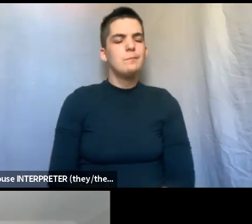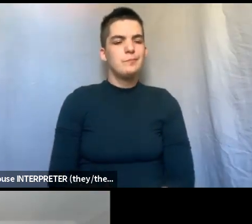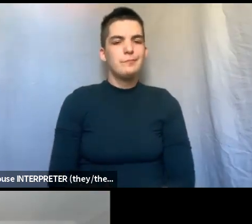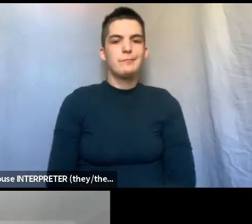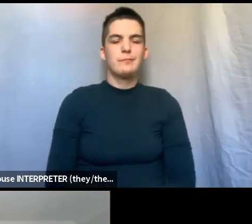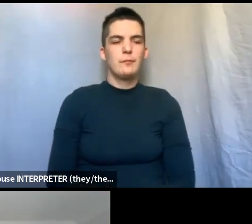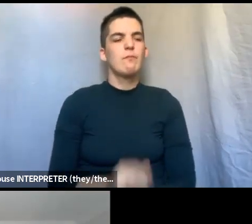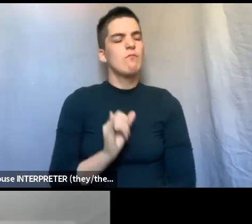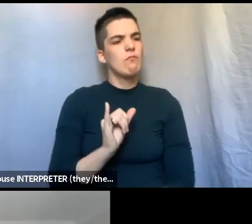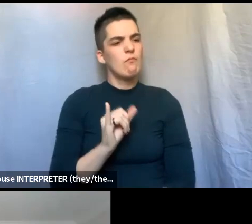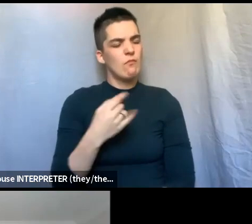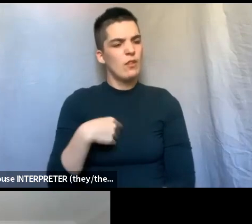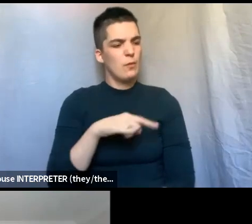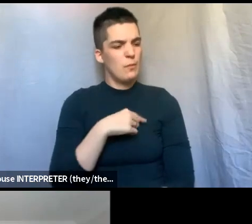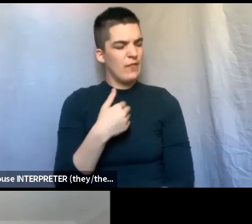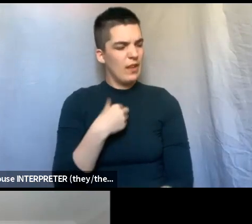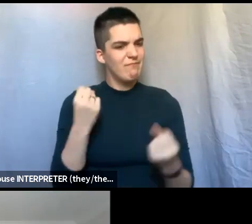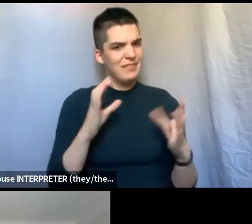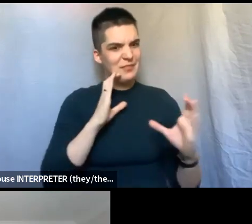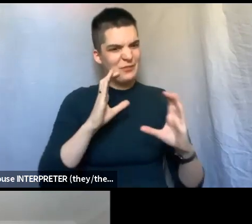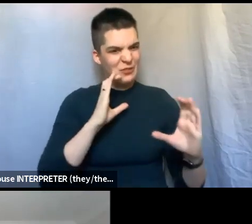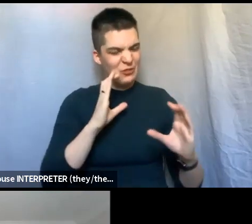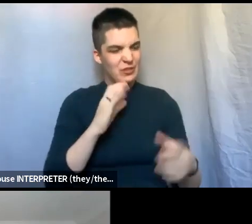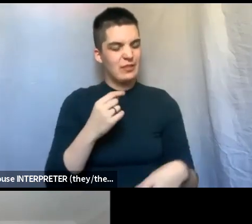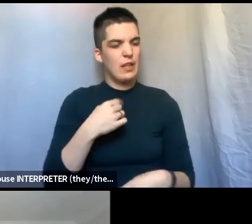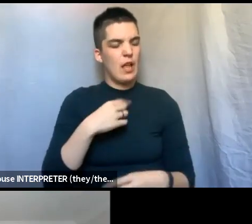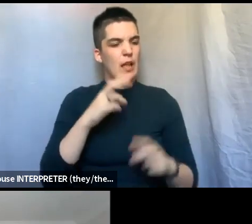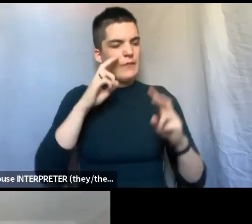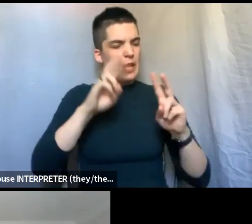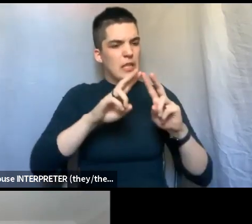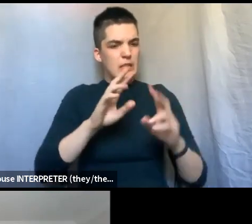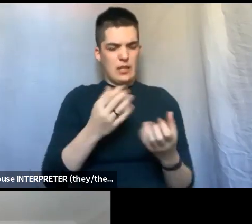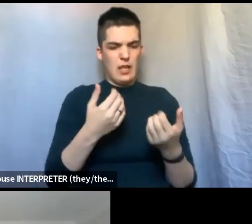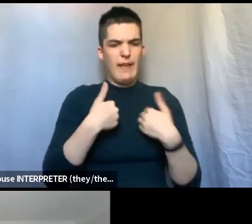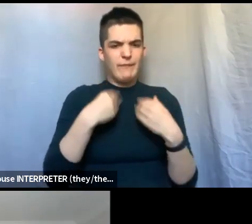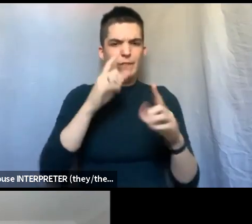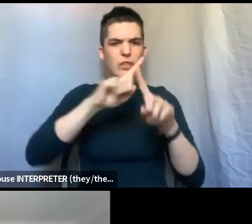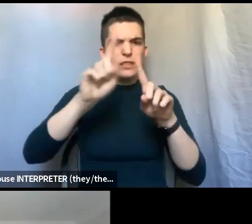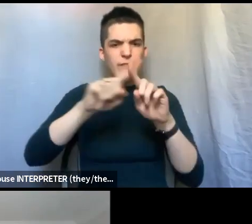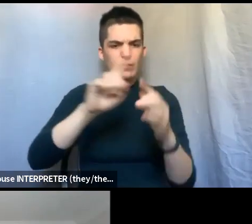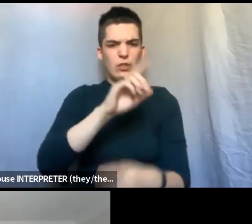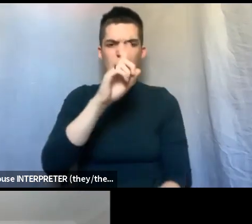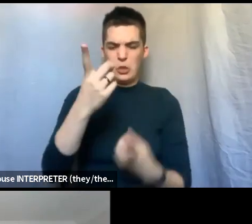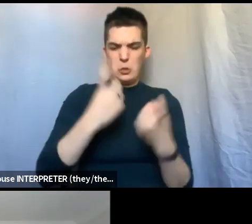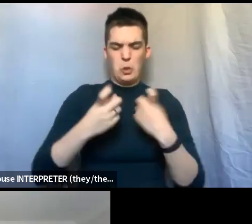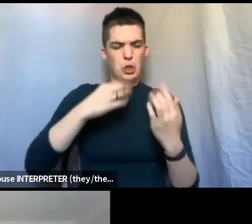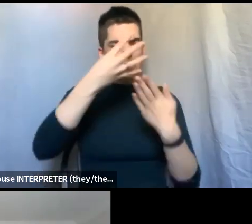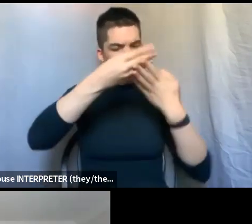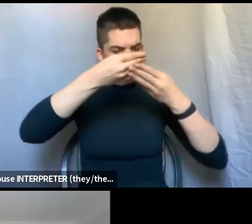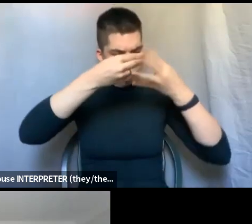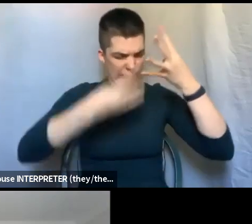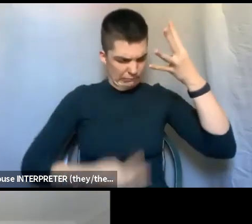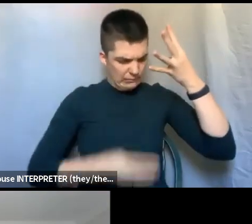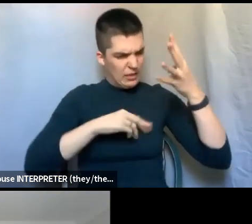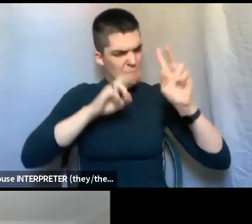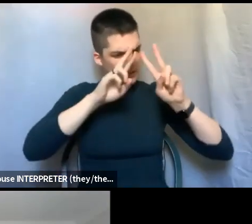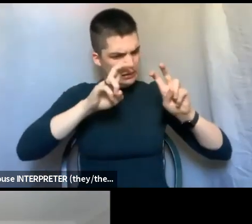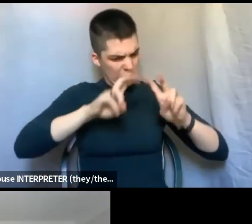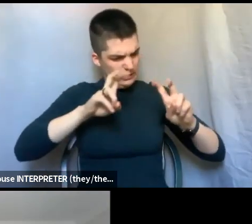Yeah, we've had so many conversations. I looked carefully at the questions that had been submitted, and there were obviously